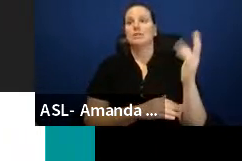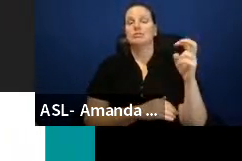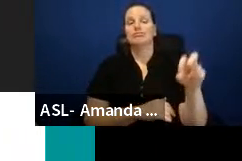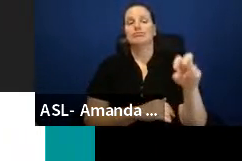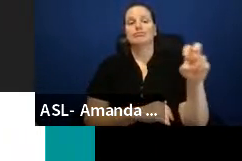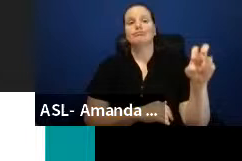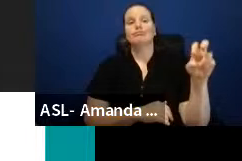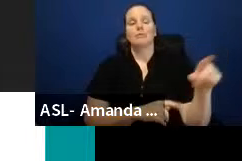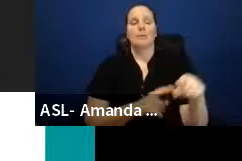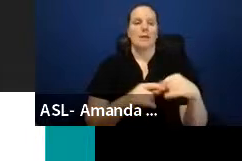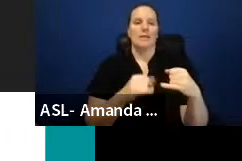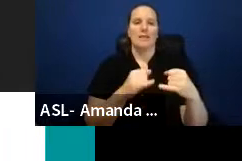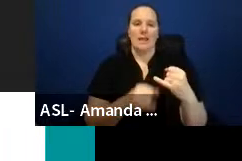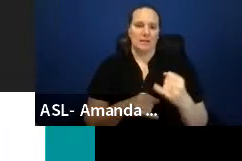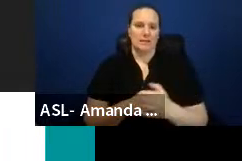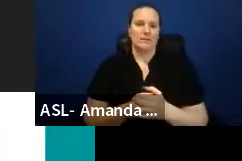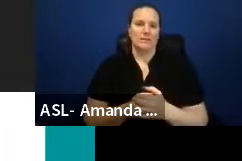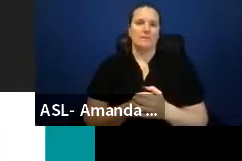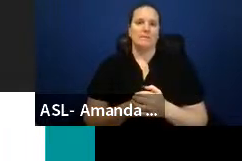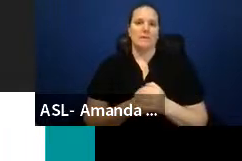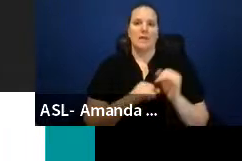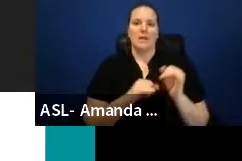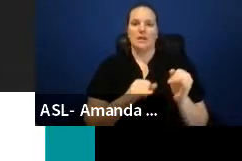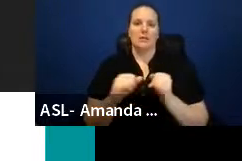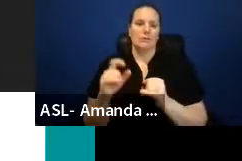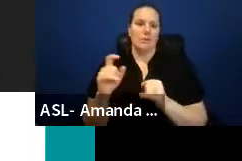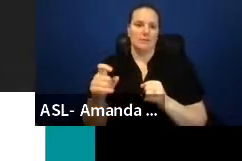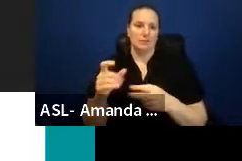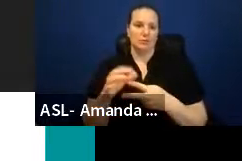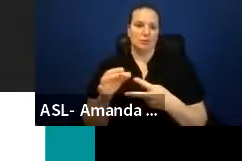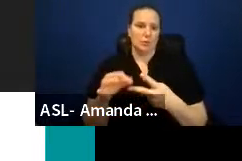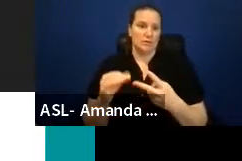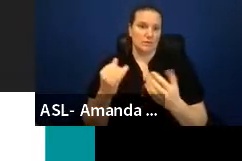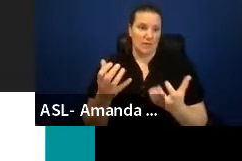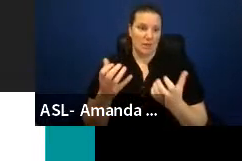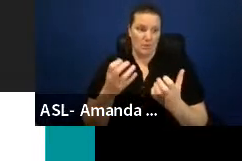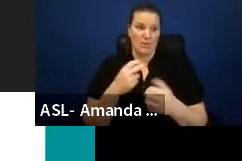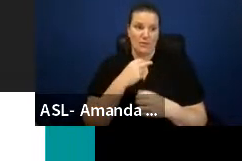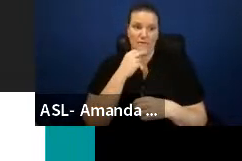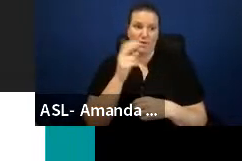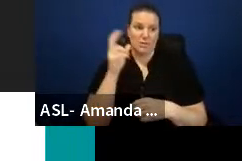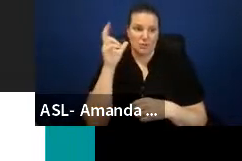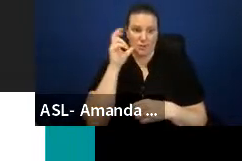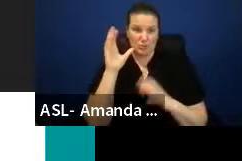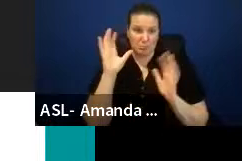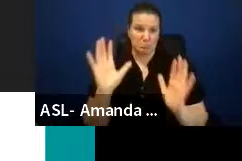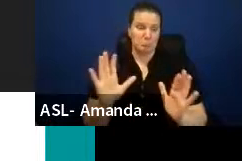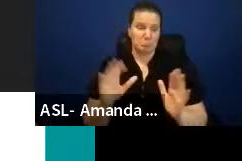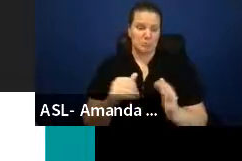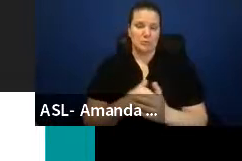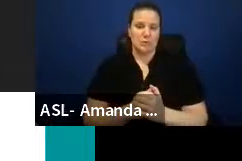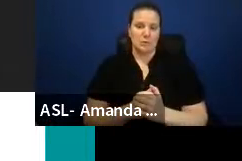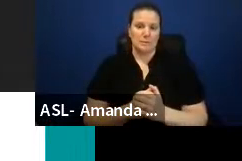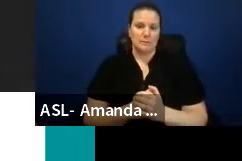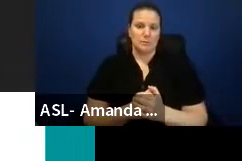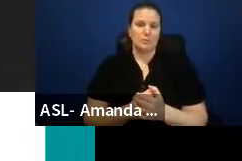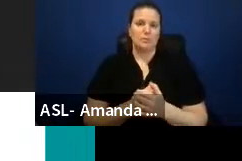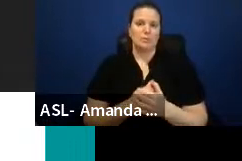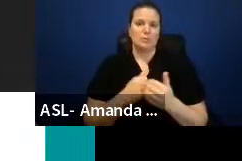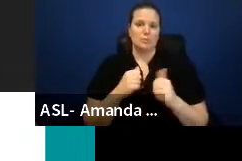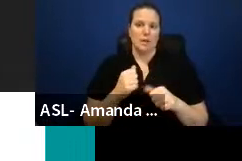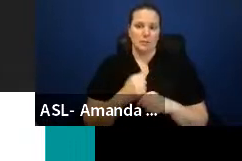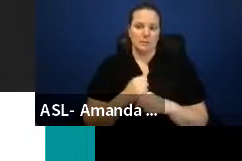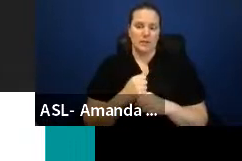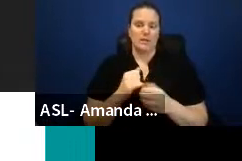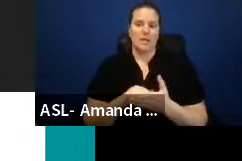But in the end, individuals have to make a choice if they want their voice to be heard. So, and we're trying to make it